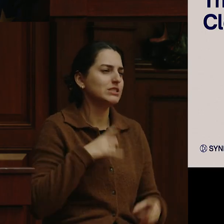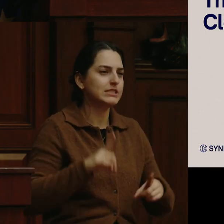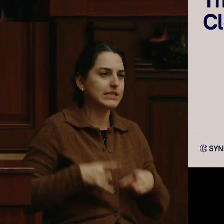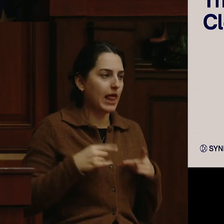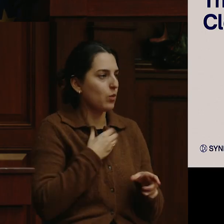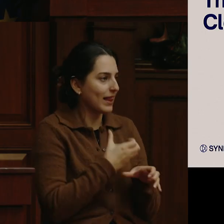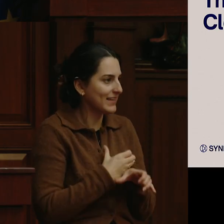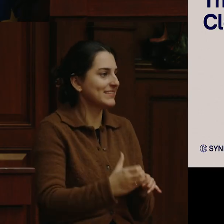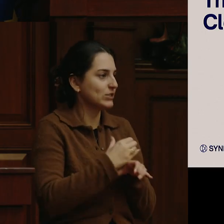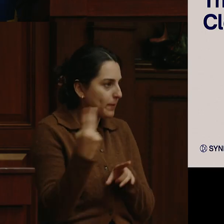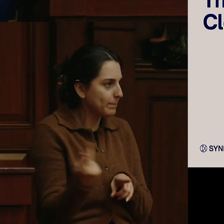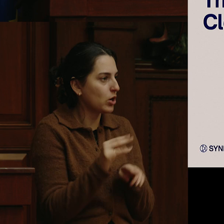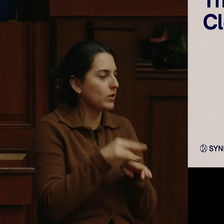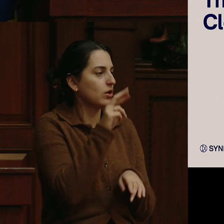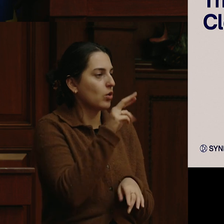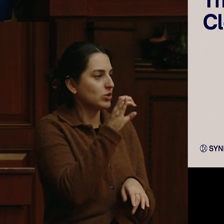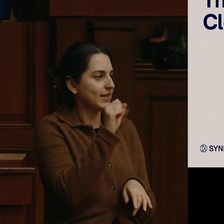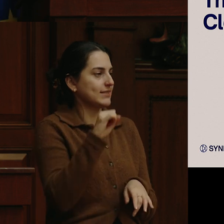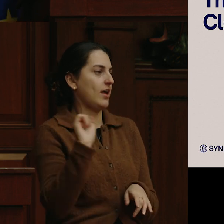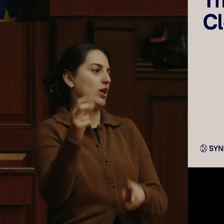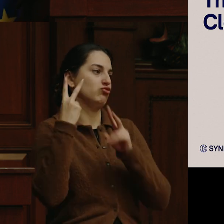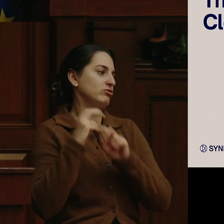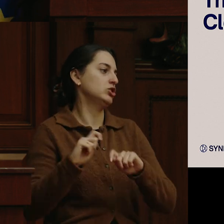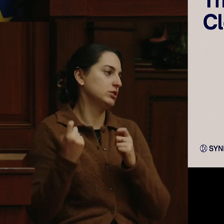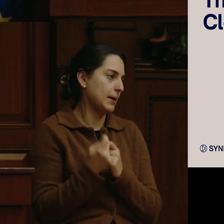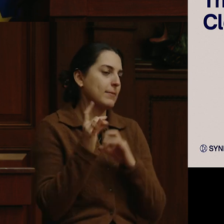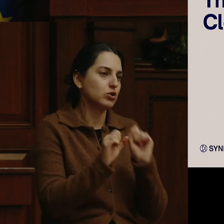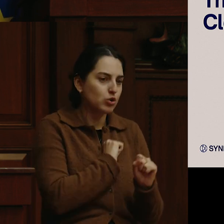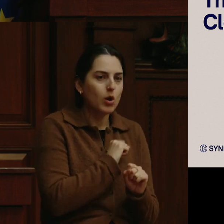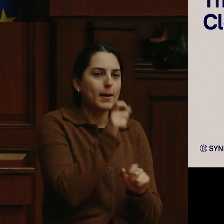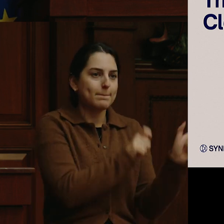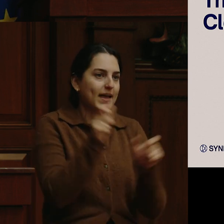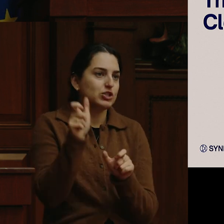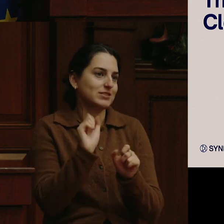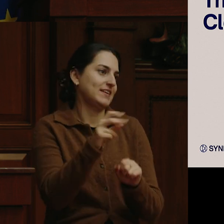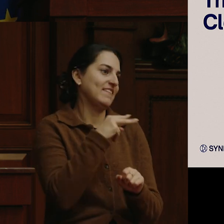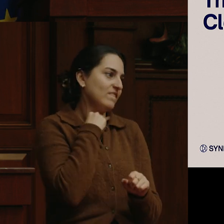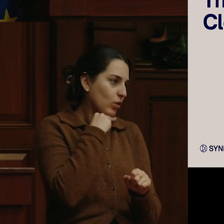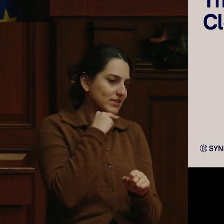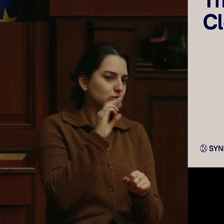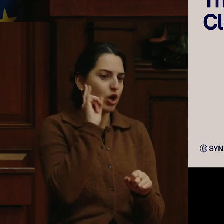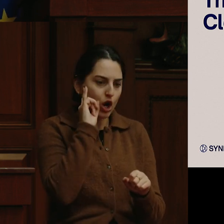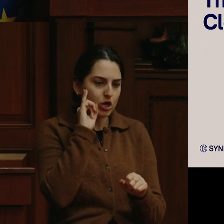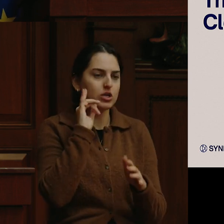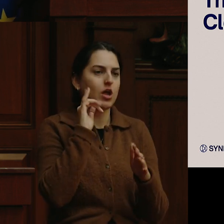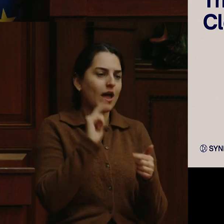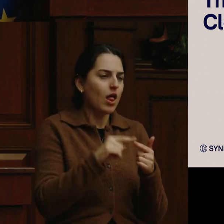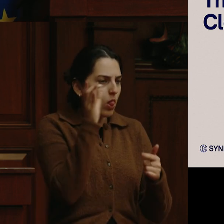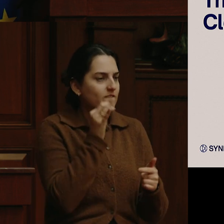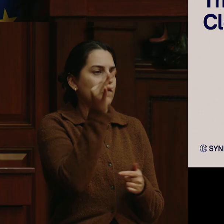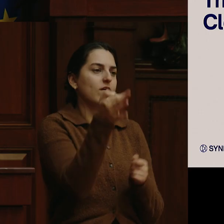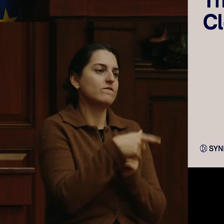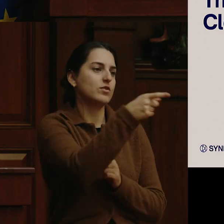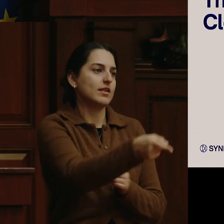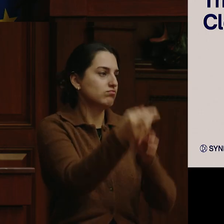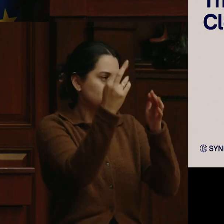delighted to continue partnering with RCSI's research team to ensure that the patient voice is heard, and we look forward to